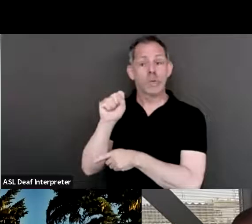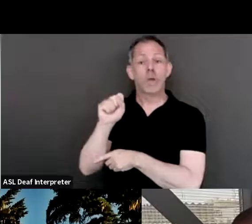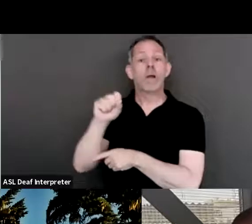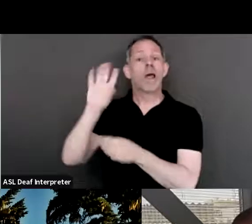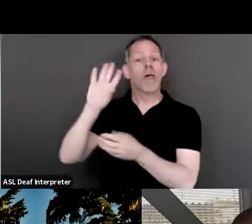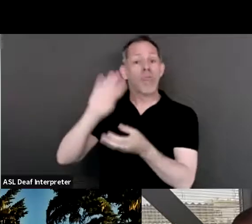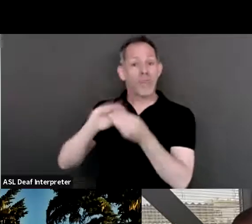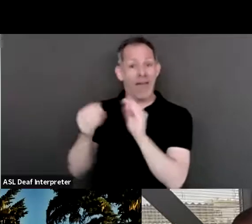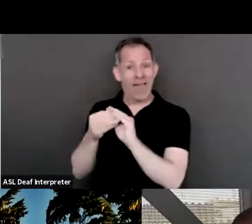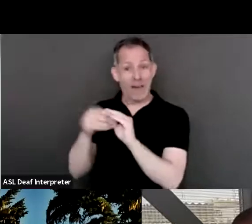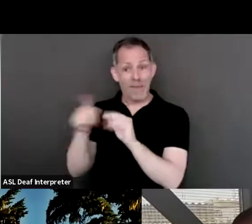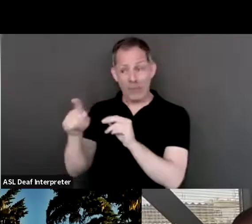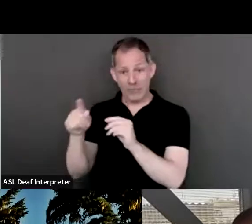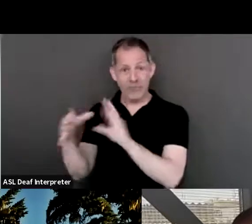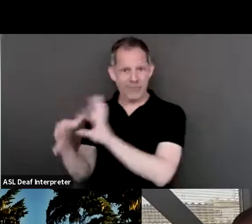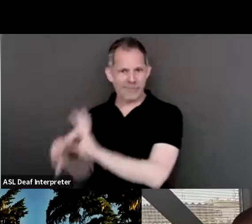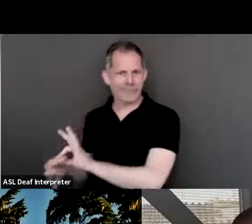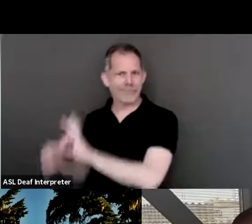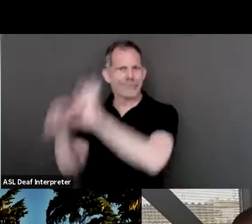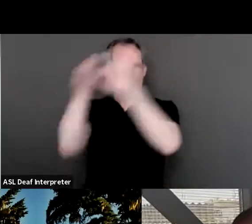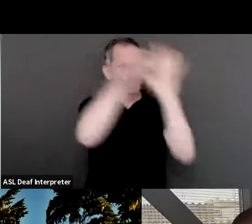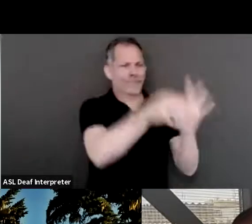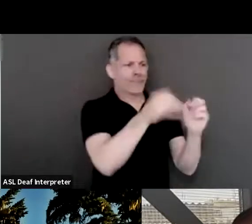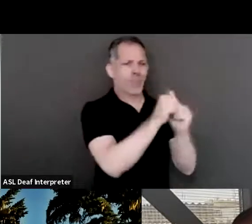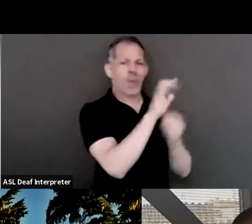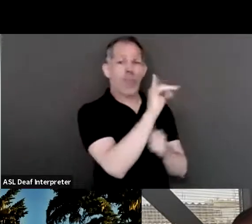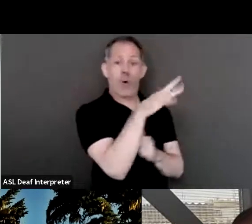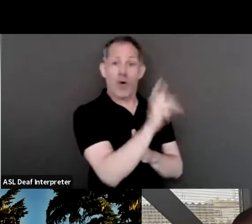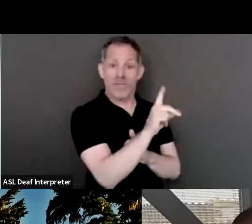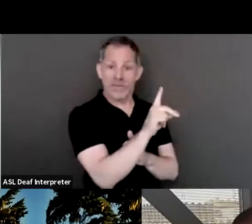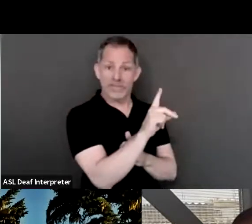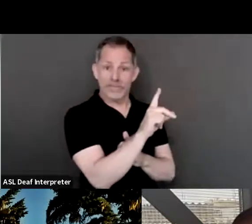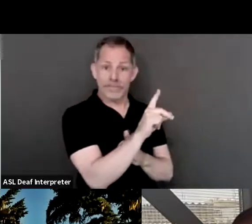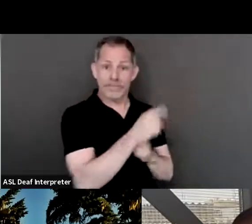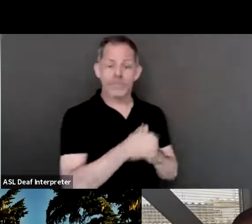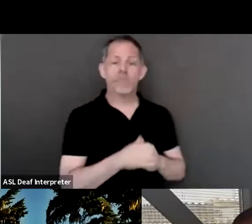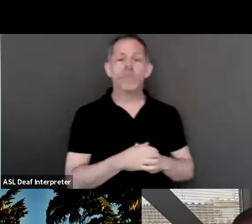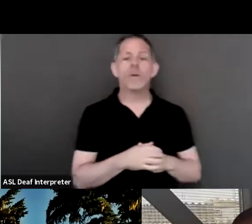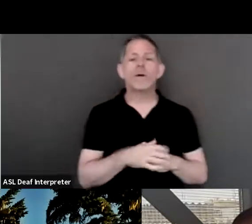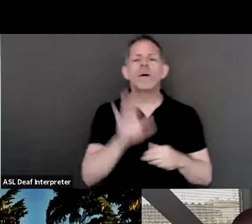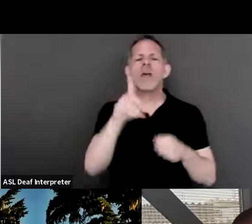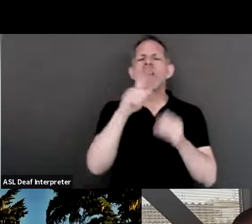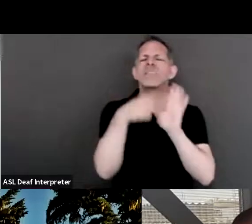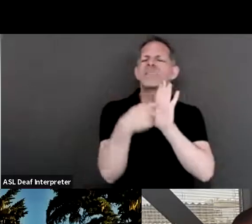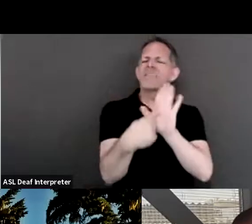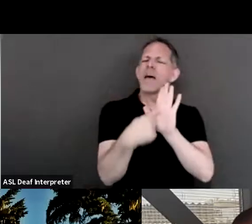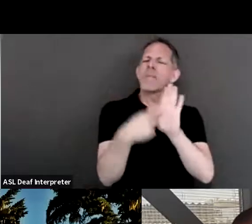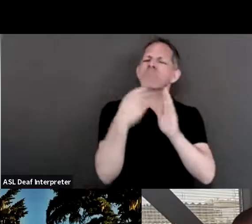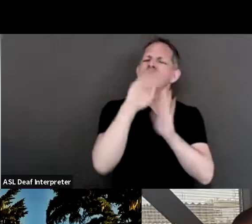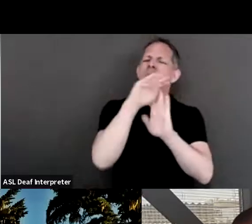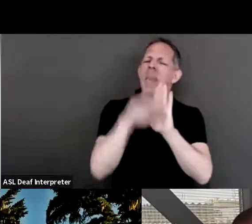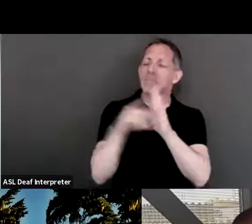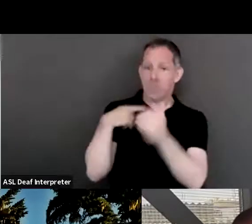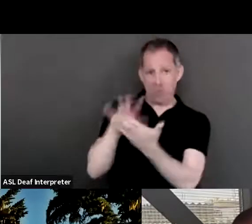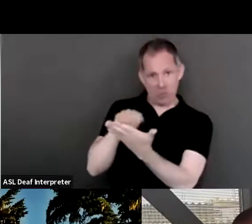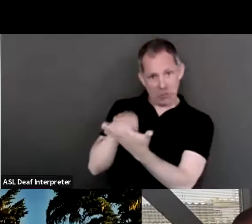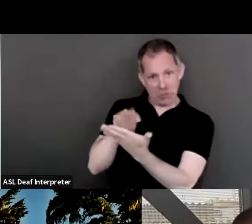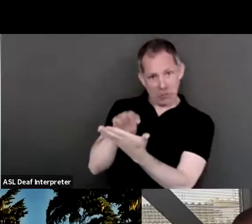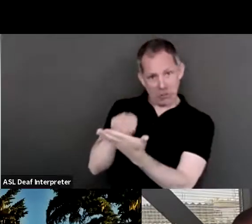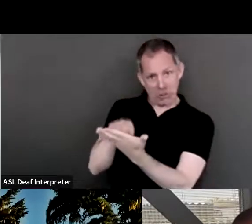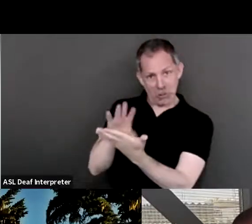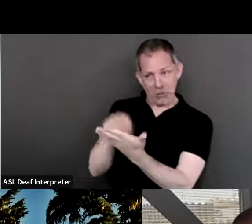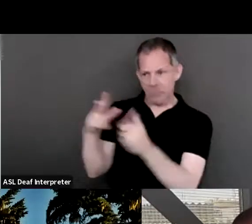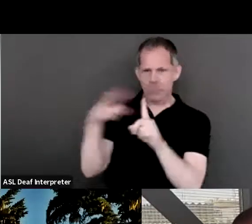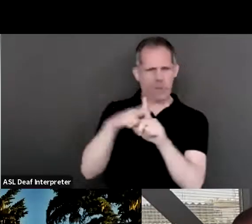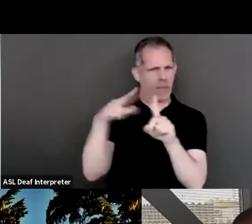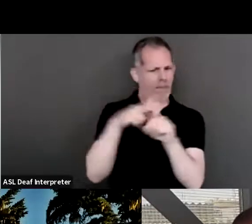was one example of some of the lessons we learned from the opioid response that we applied to the COVID response. We also